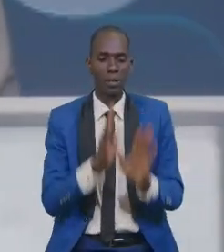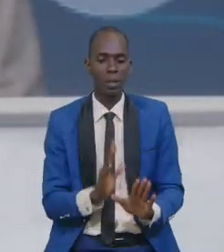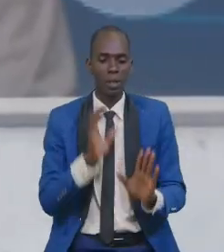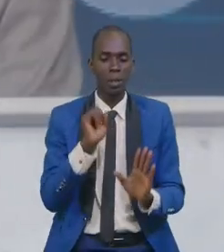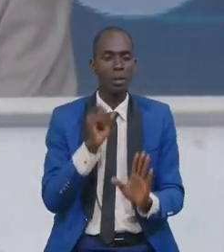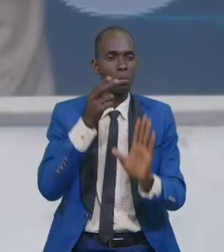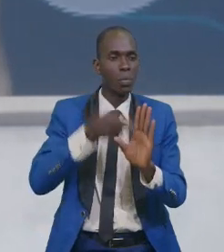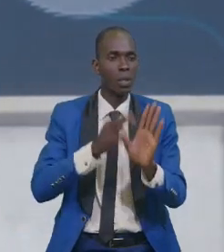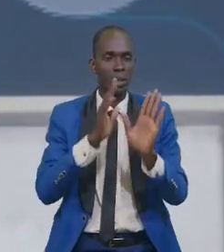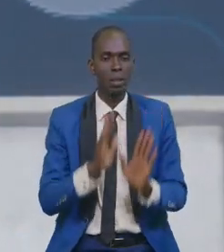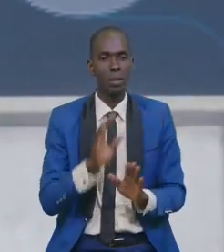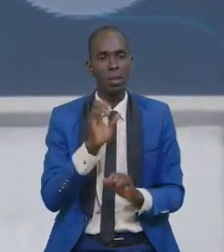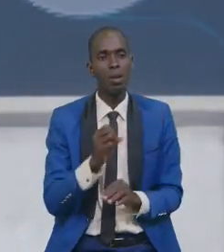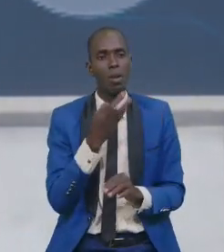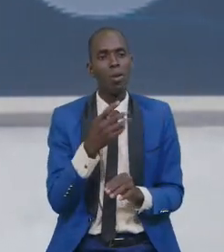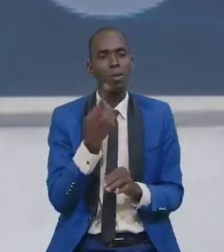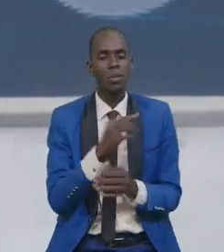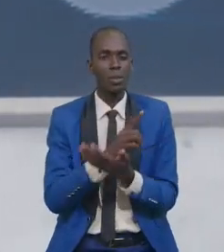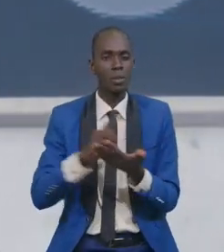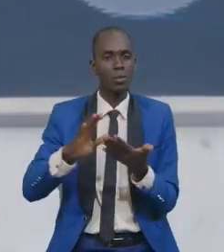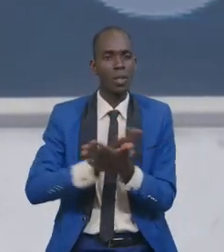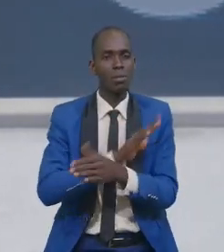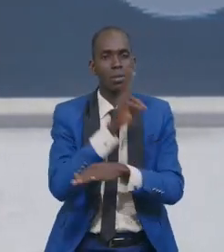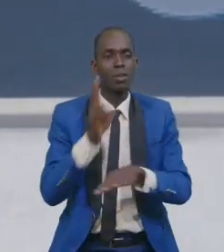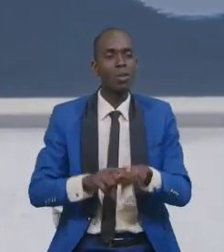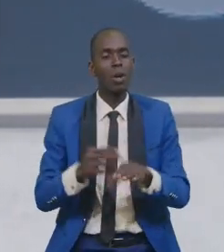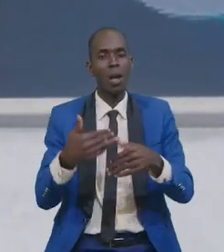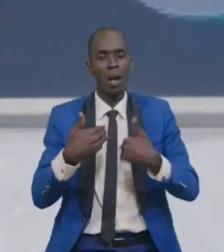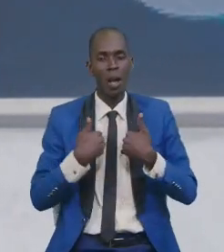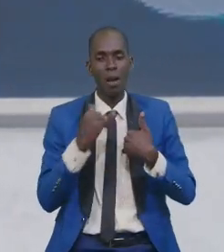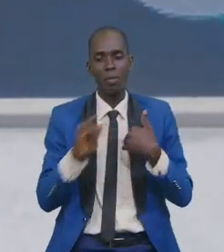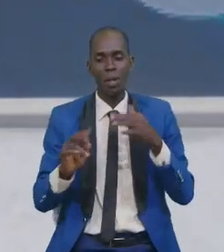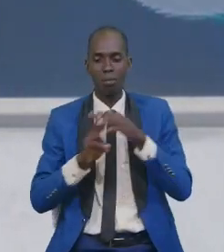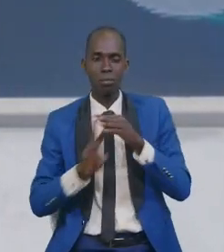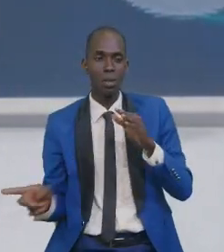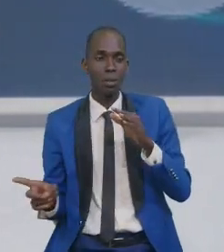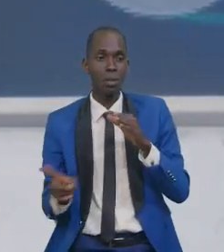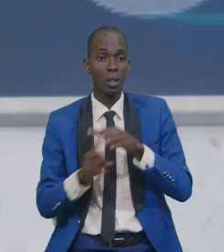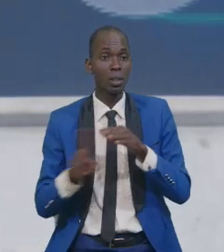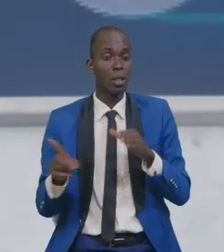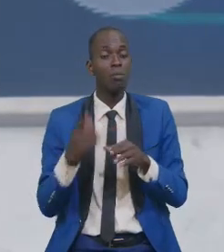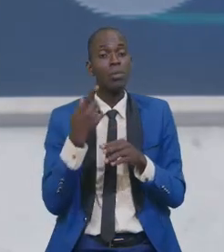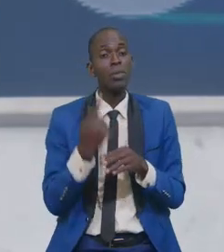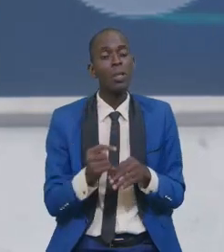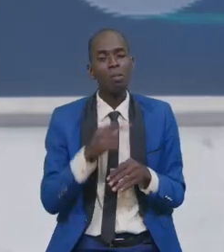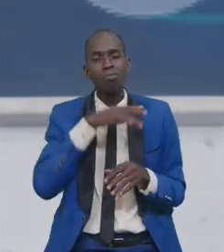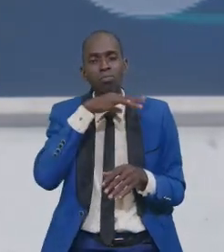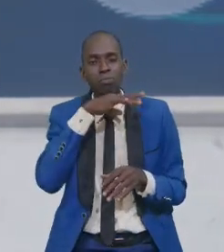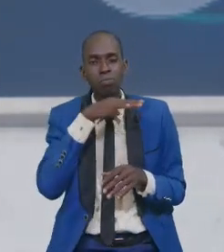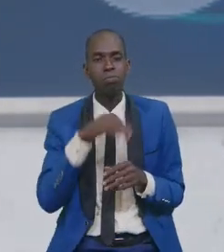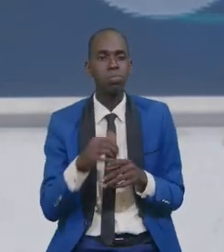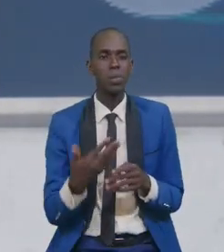partakers of the divine nature, having escaped the corruption that